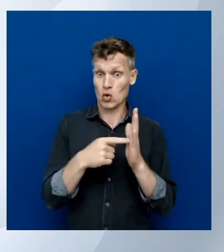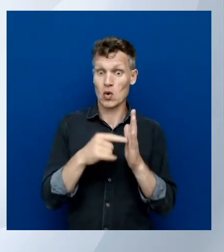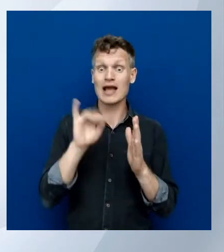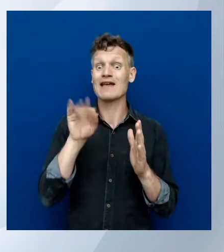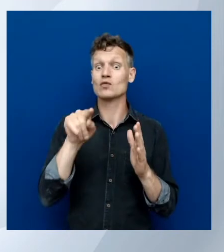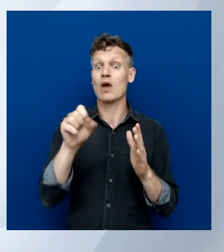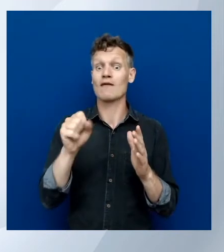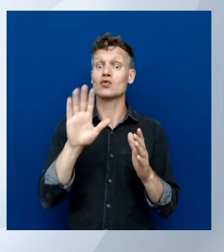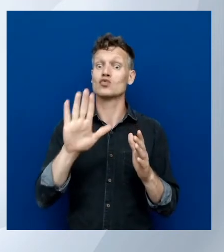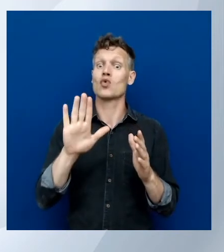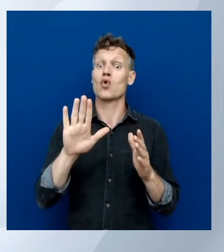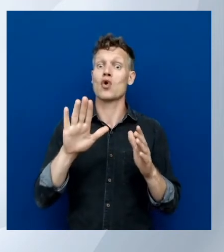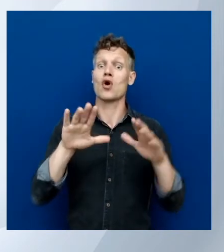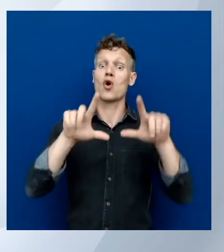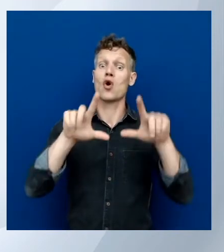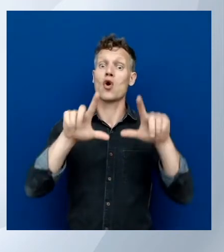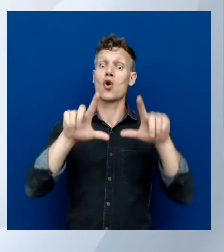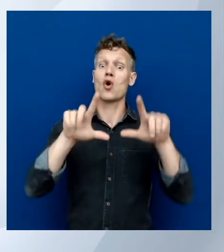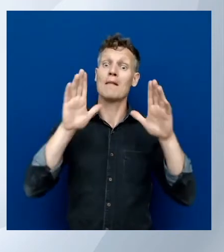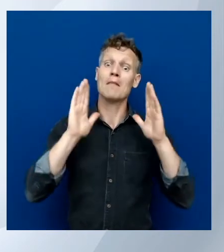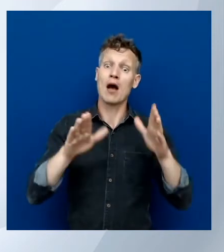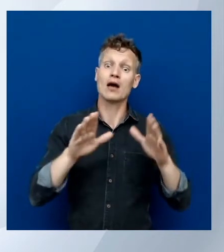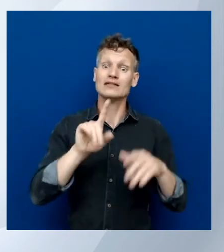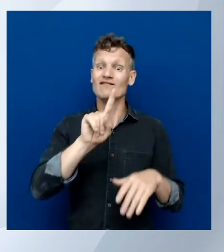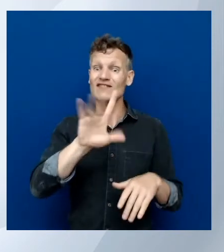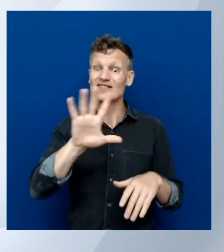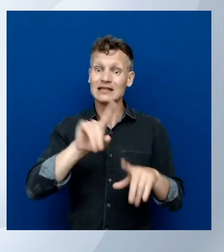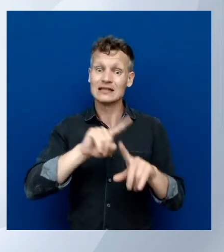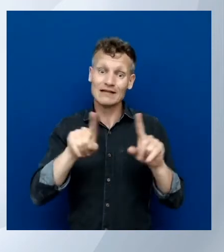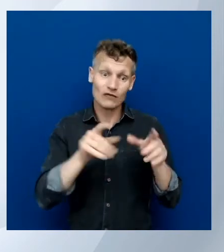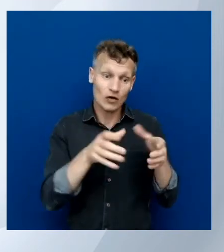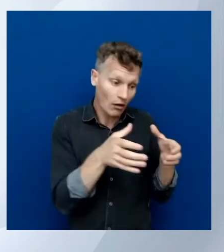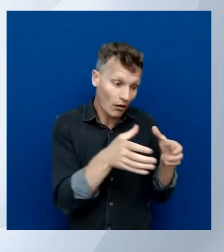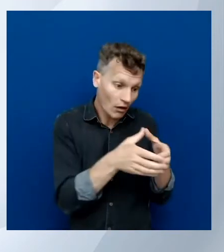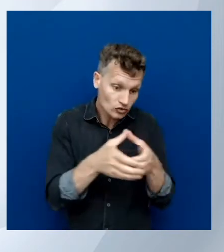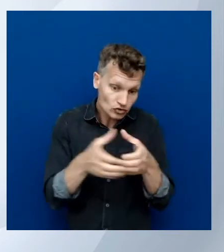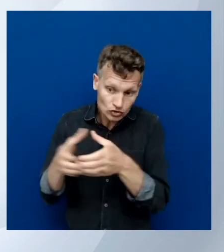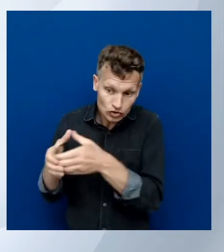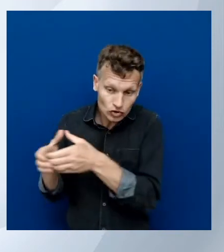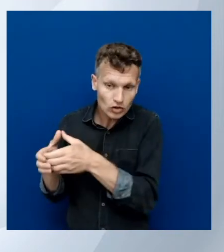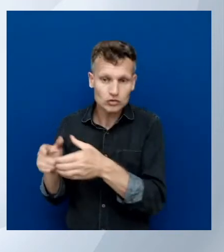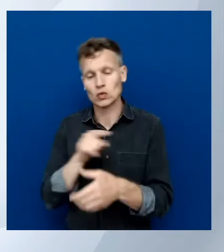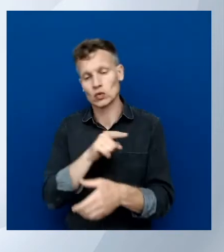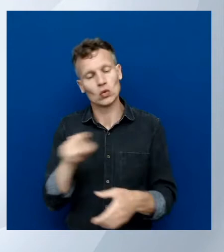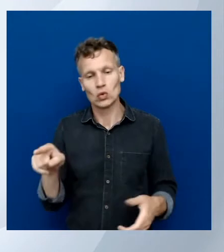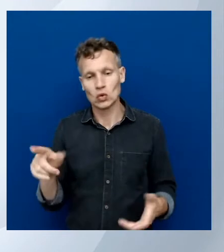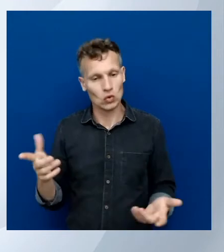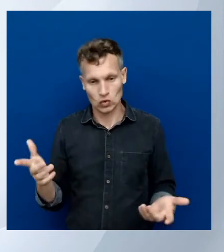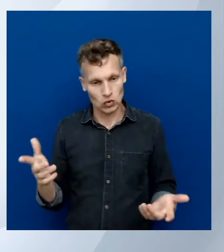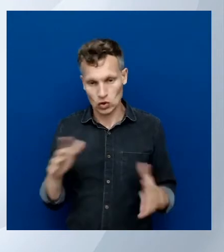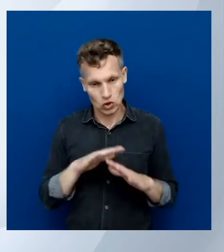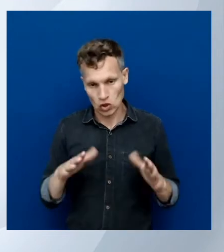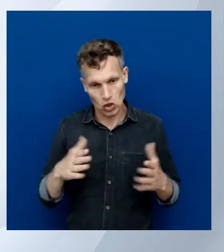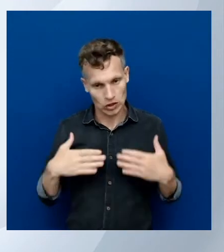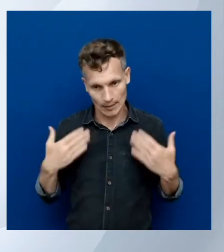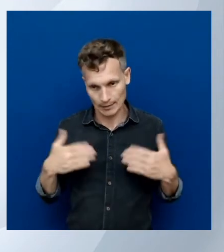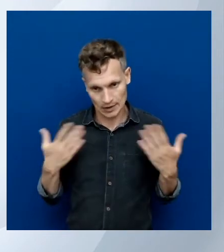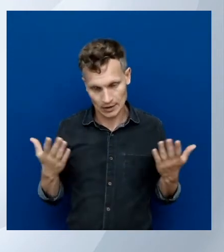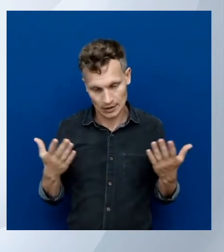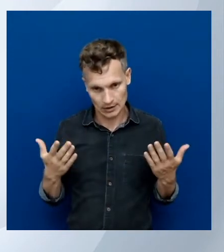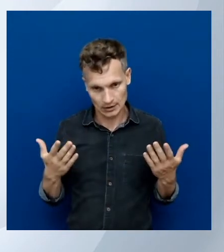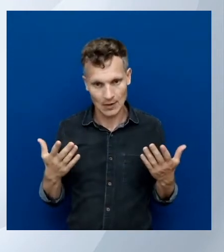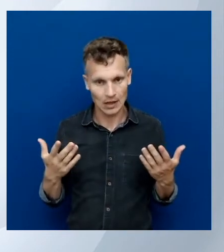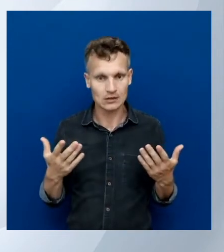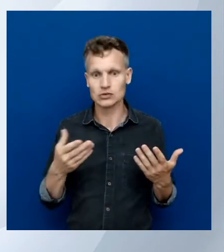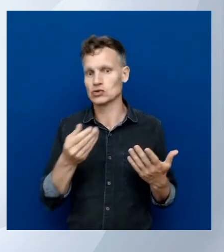be happy. There's still, so even if you do GitOps, there might still be issues with not every cluster having